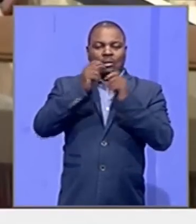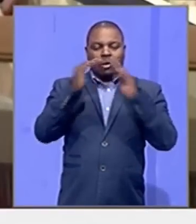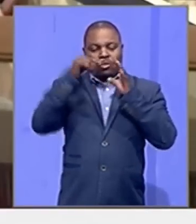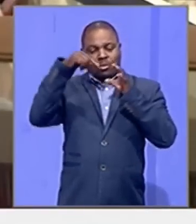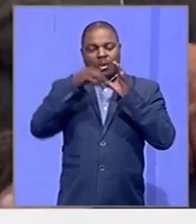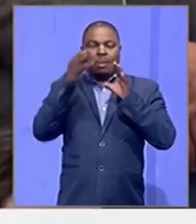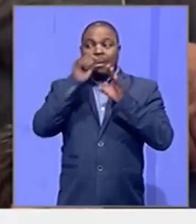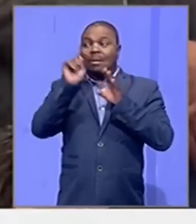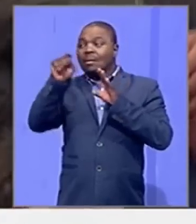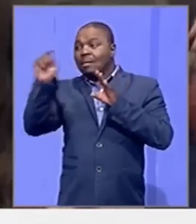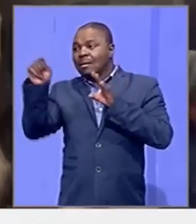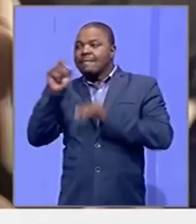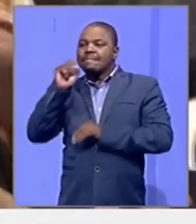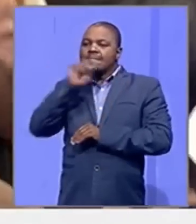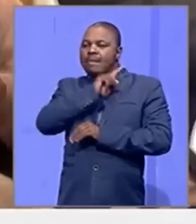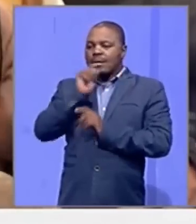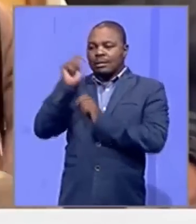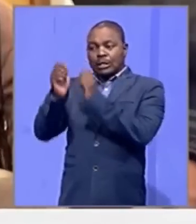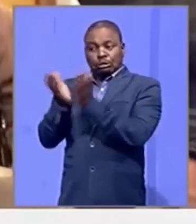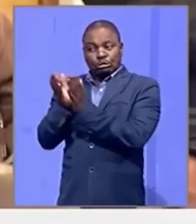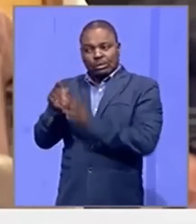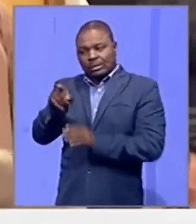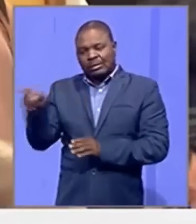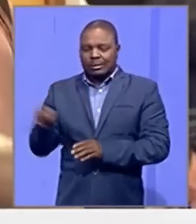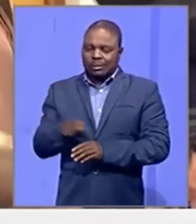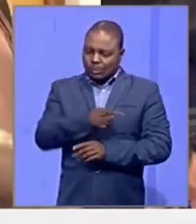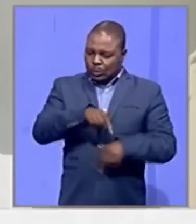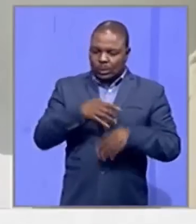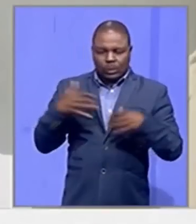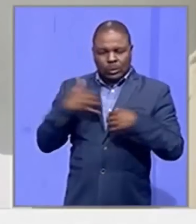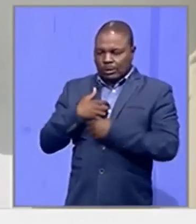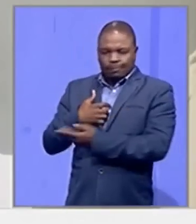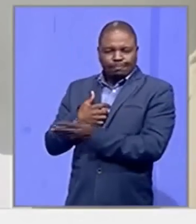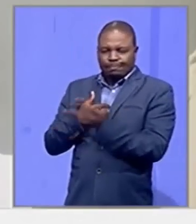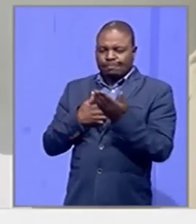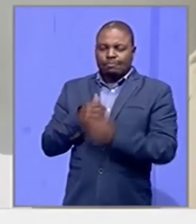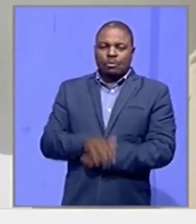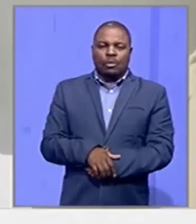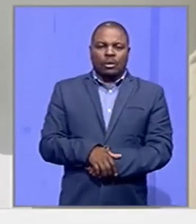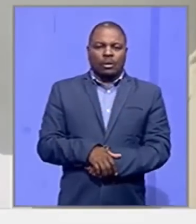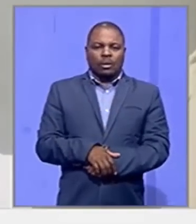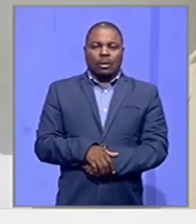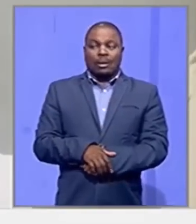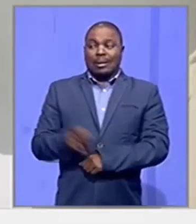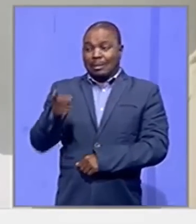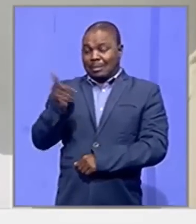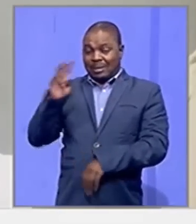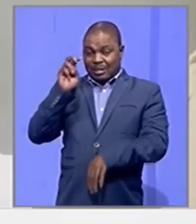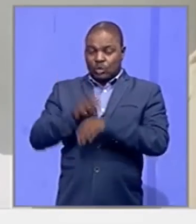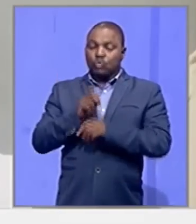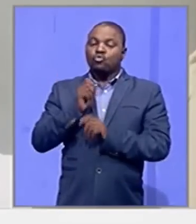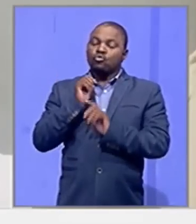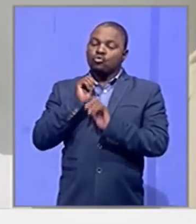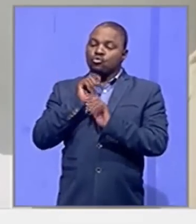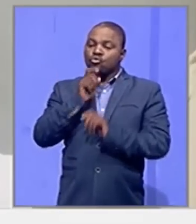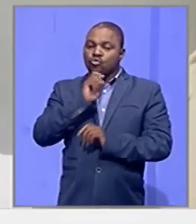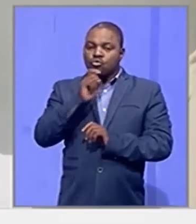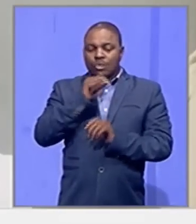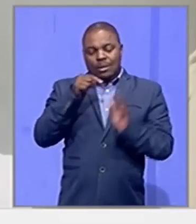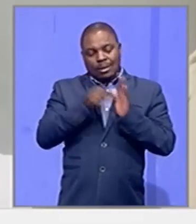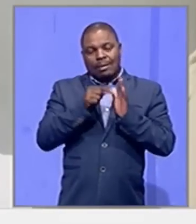go rupisa tse di seng mo molaong di ba tshwenya thata. Bona mo patlo ga ba dirise molao wa Customary Initiation